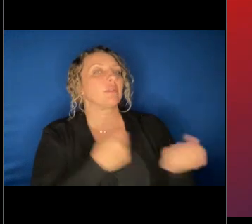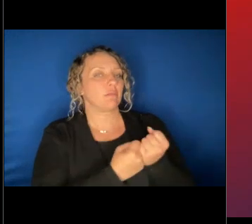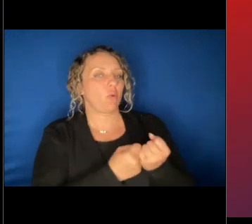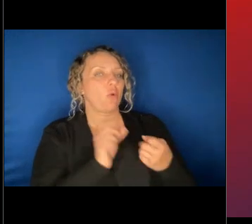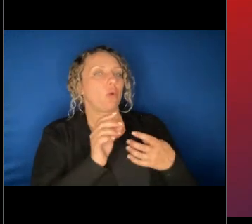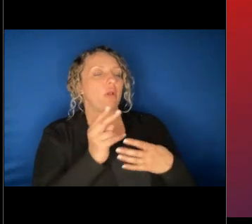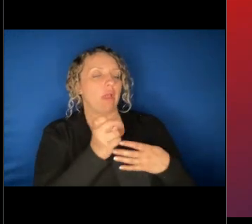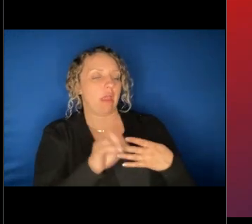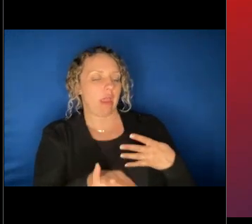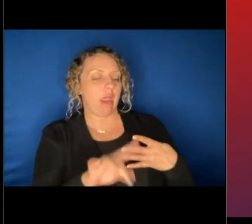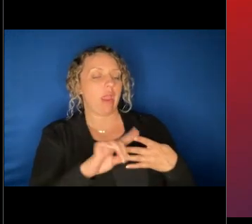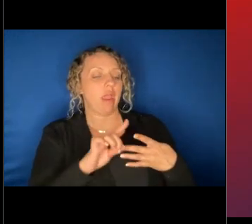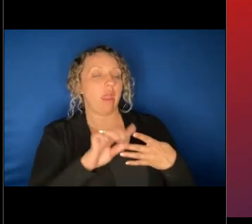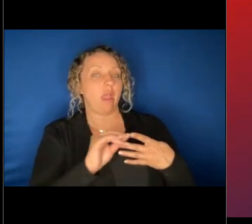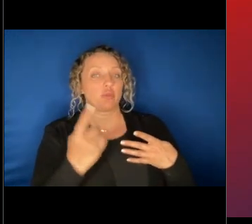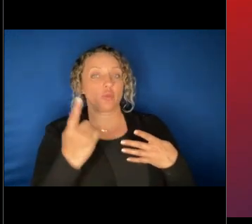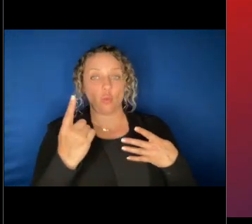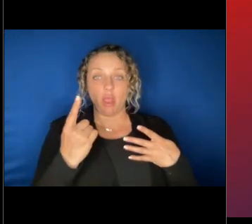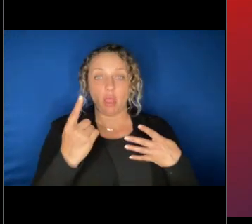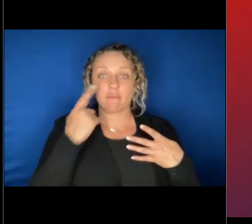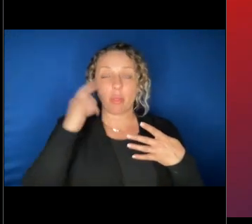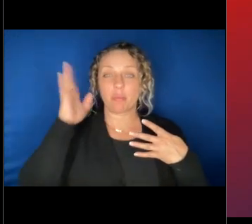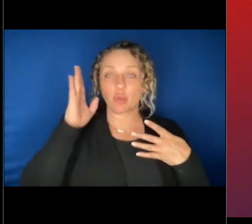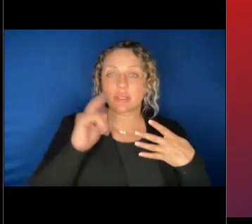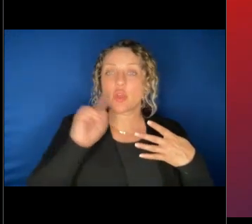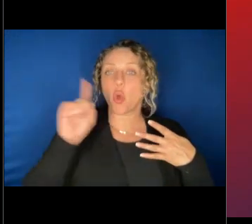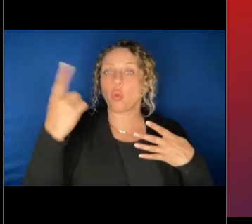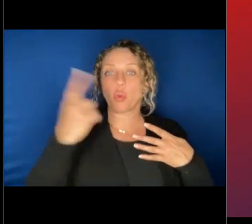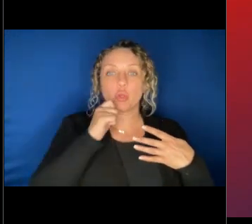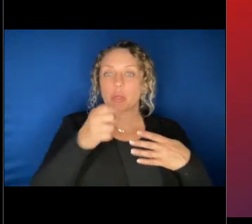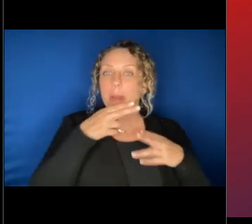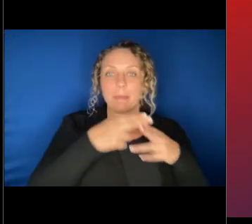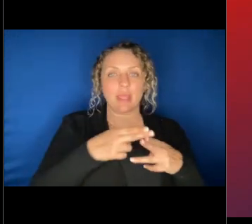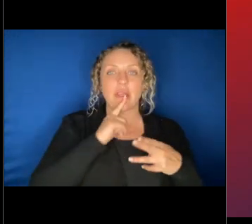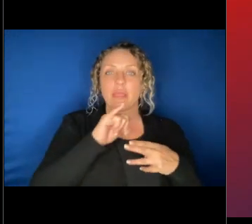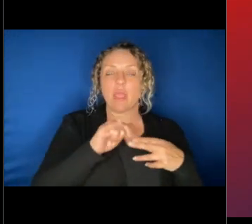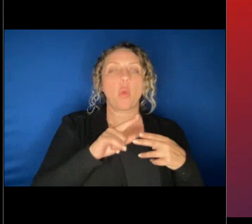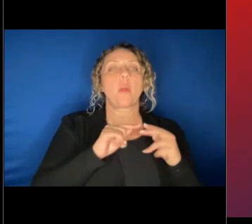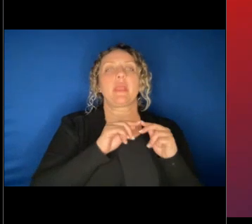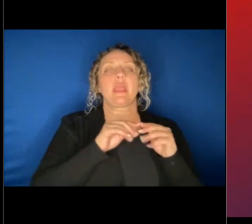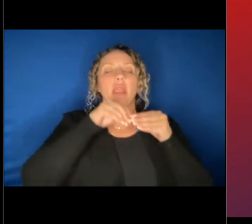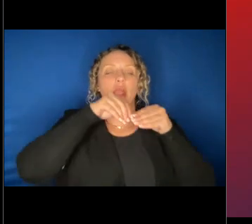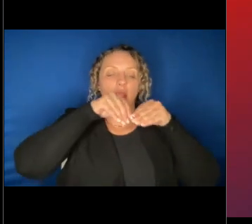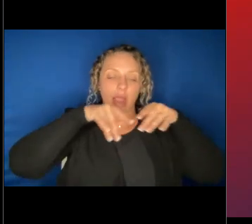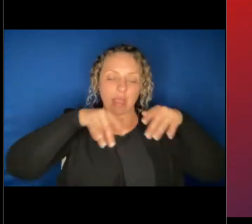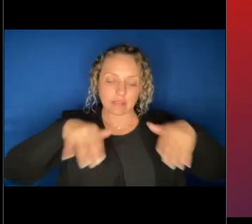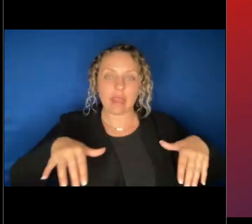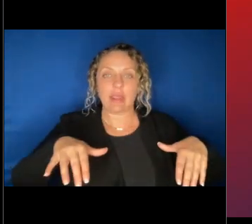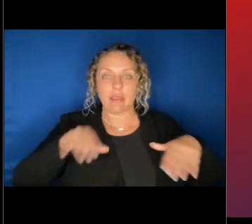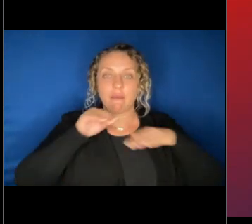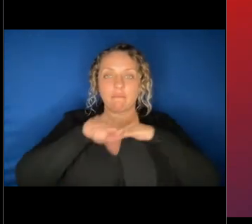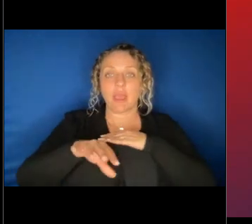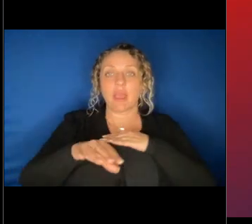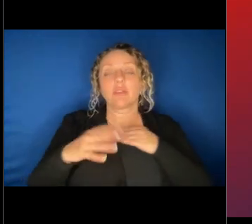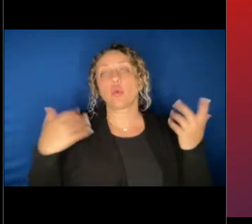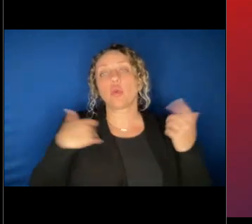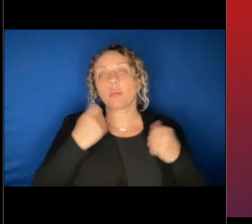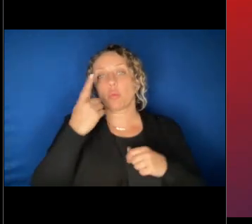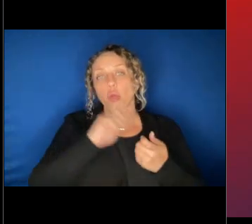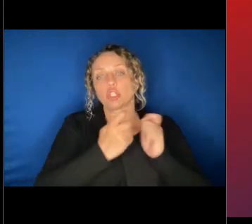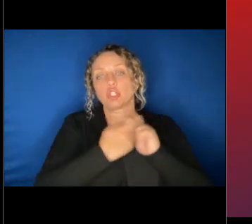from the presentation, it's the only one where you didn't mention that there would be a cascading effect. And so there would be one change